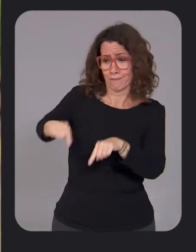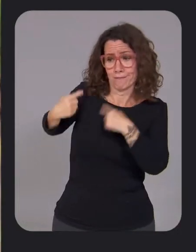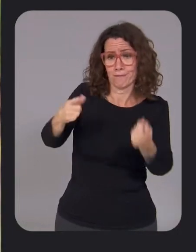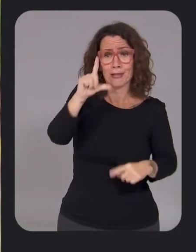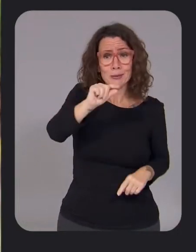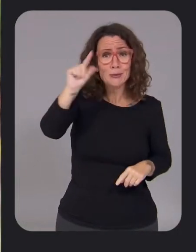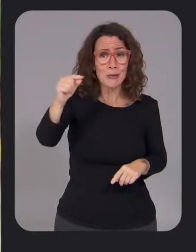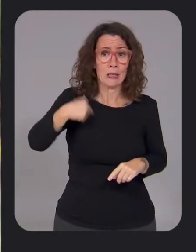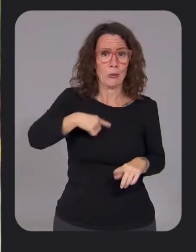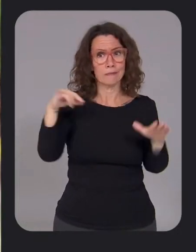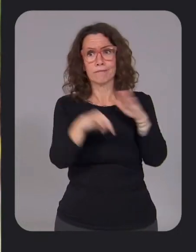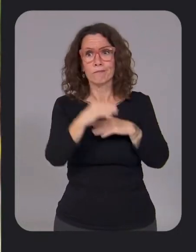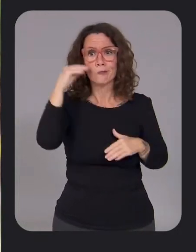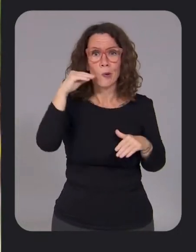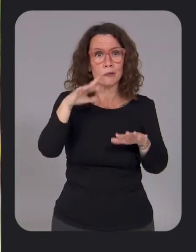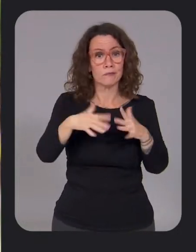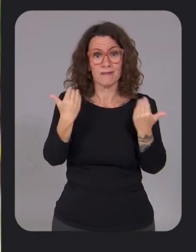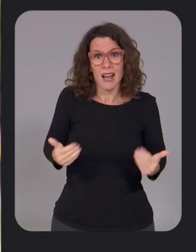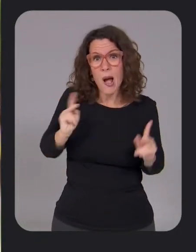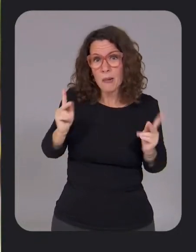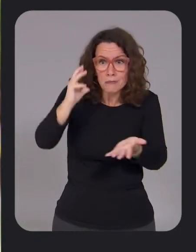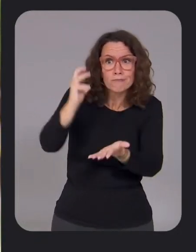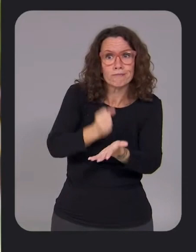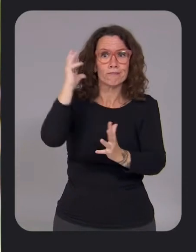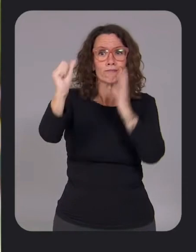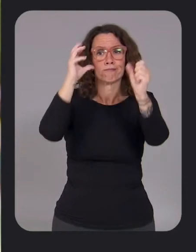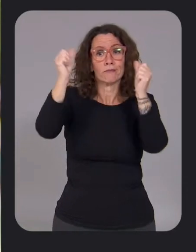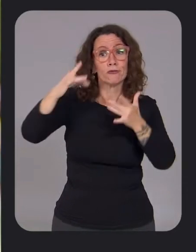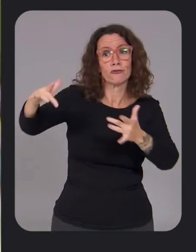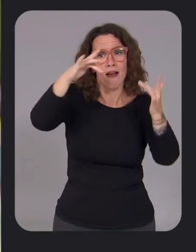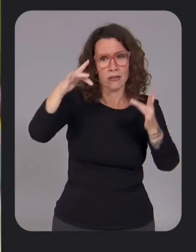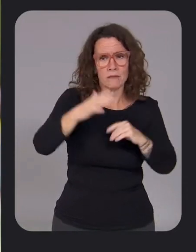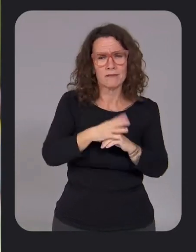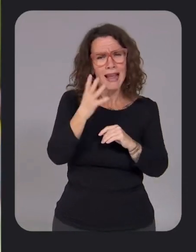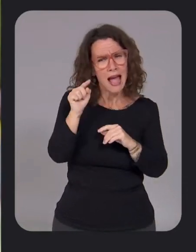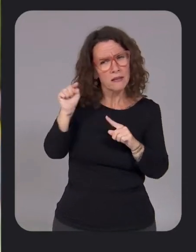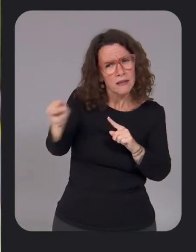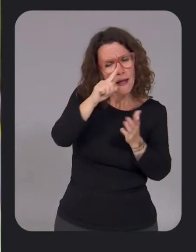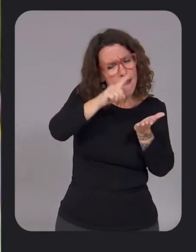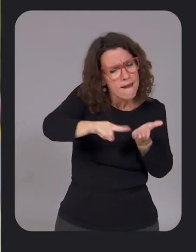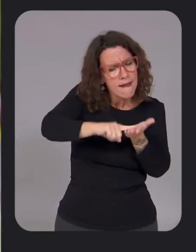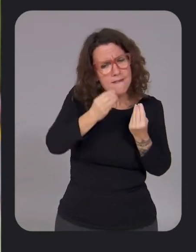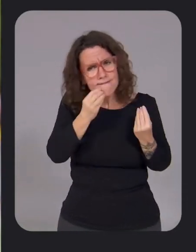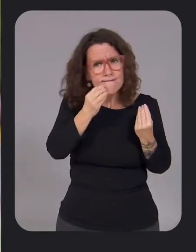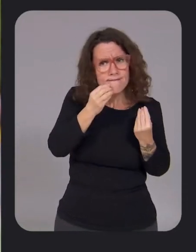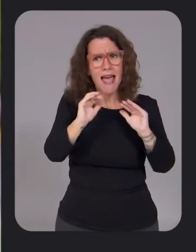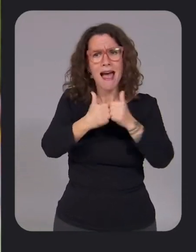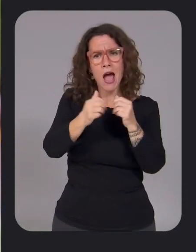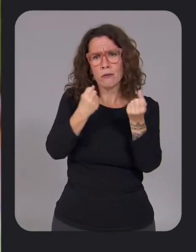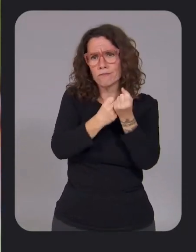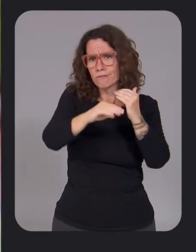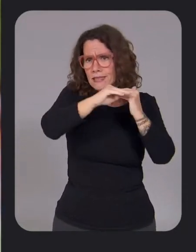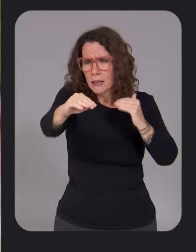many of us have stayed home, people are beginning to travel once again. And increasingly, they're considering sustainability.